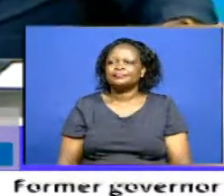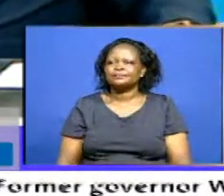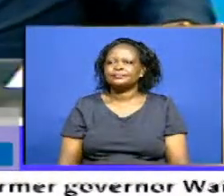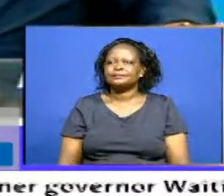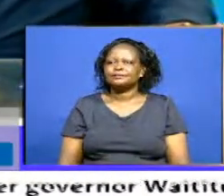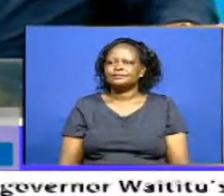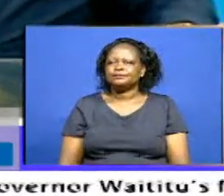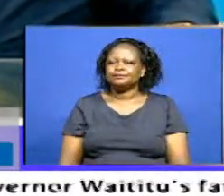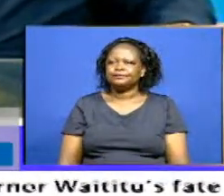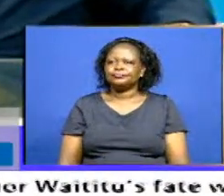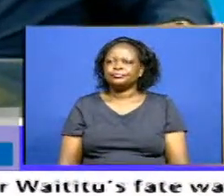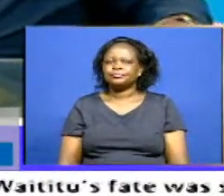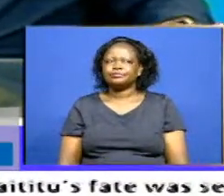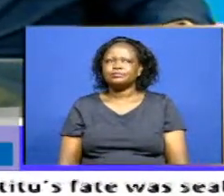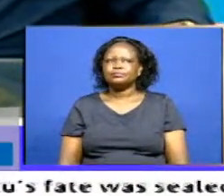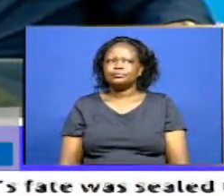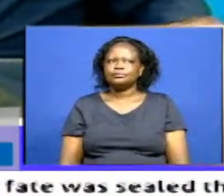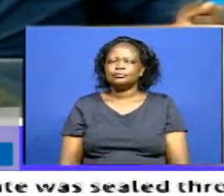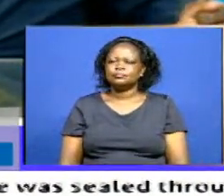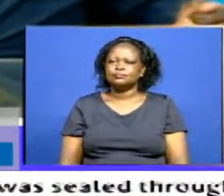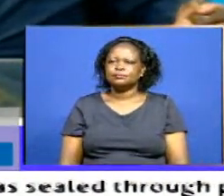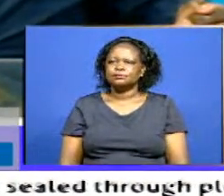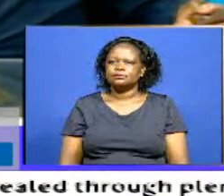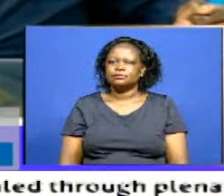Well, there you have it. One